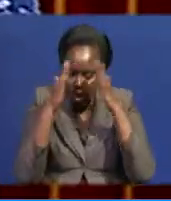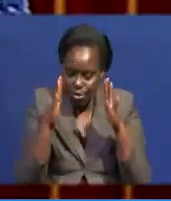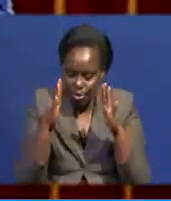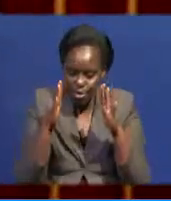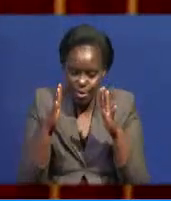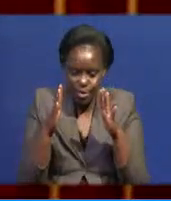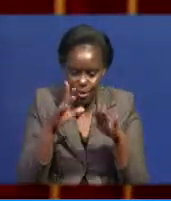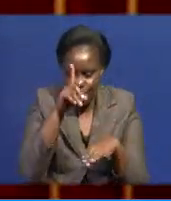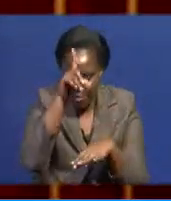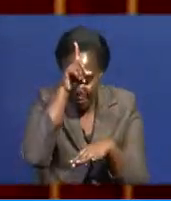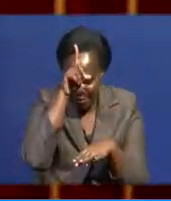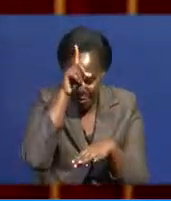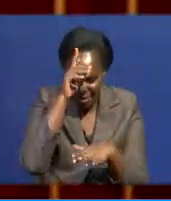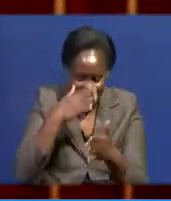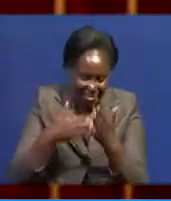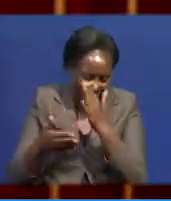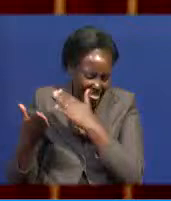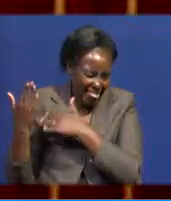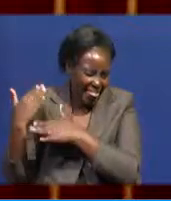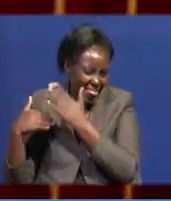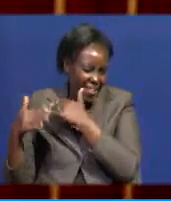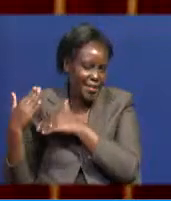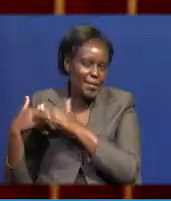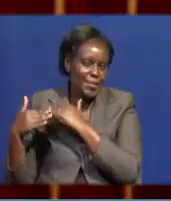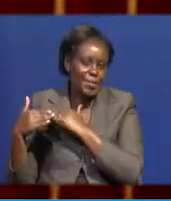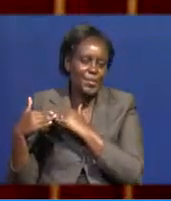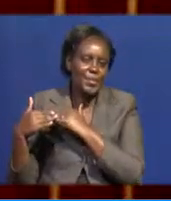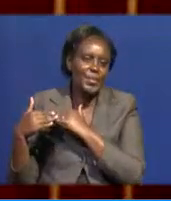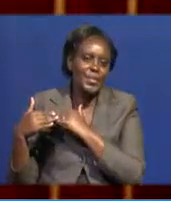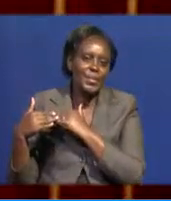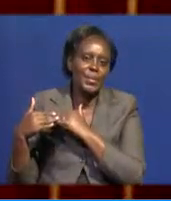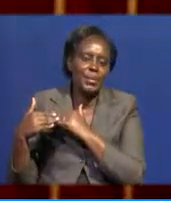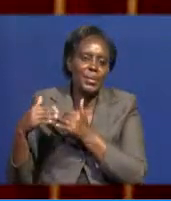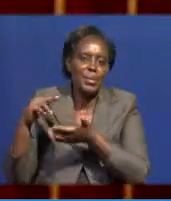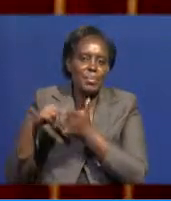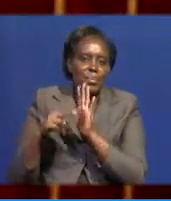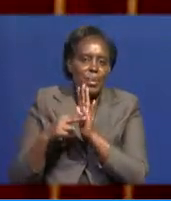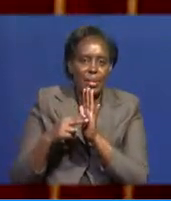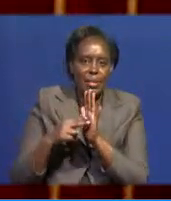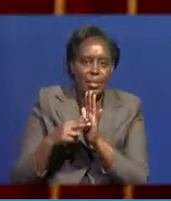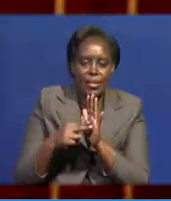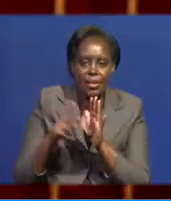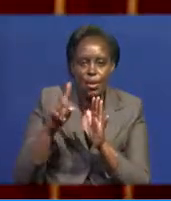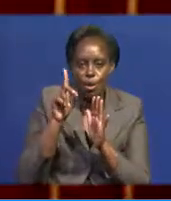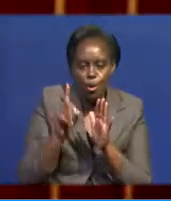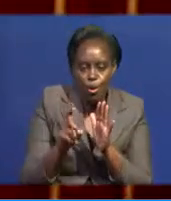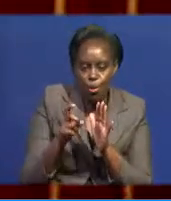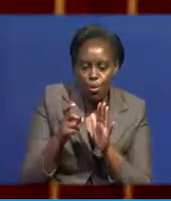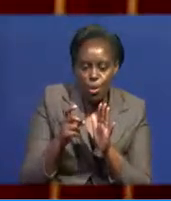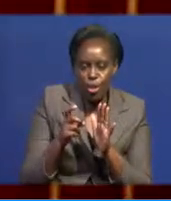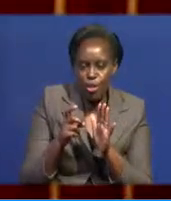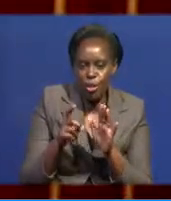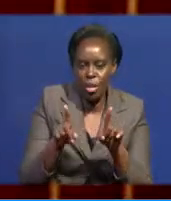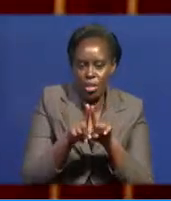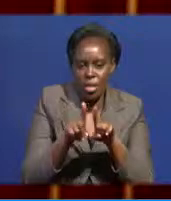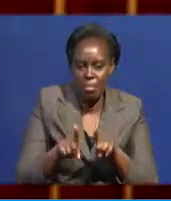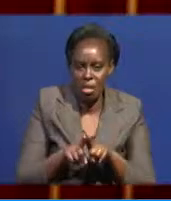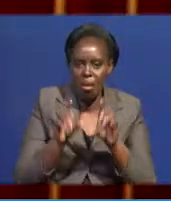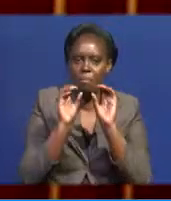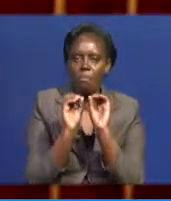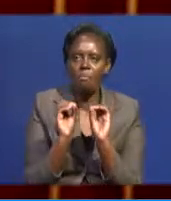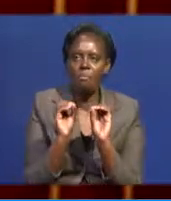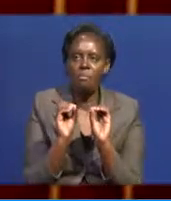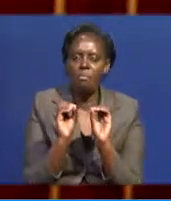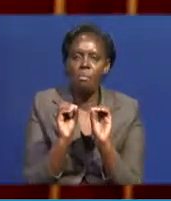colonial village is a supplementary question because it goes outside the parameter of the question raised by the Senator